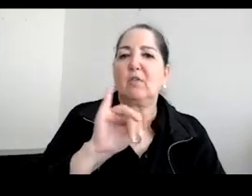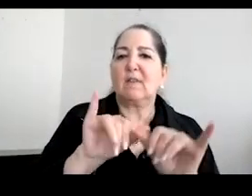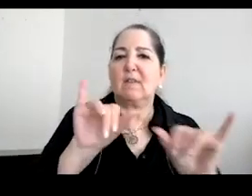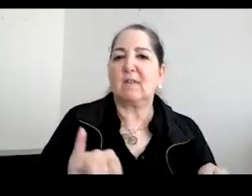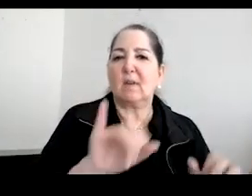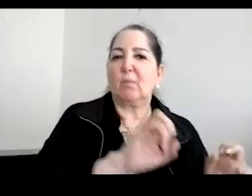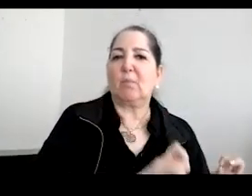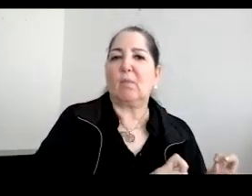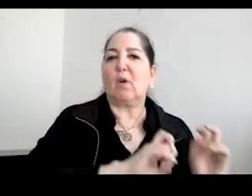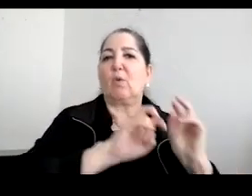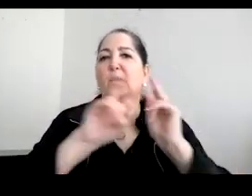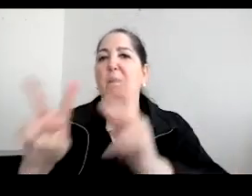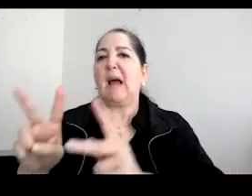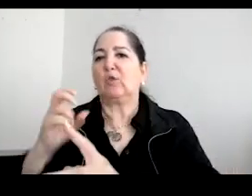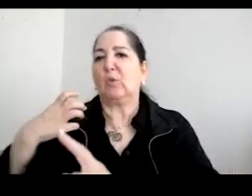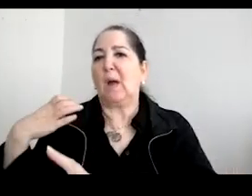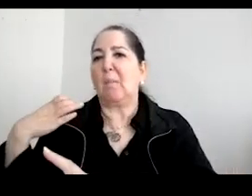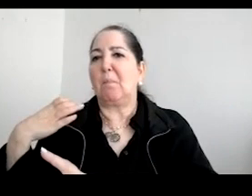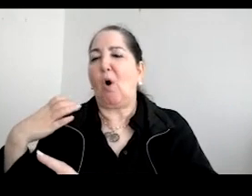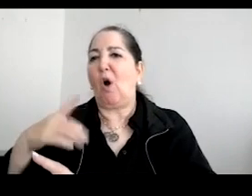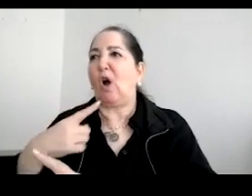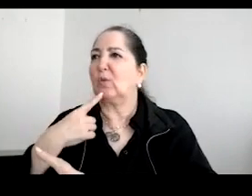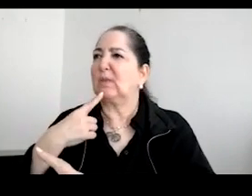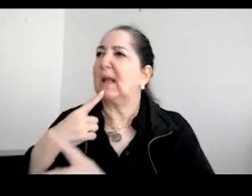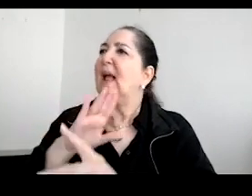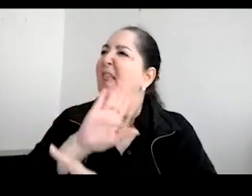back to employers, what benefits a worker is receiving.